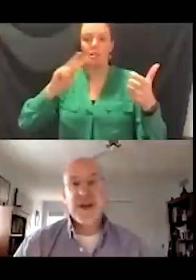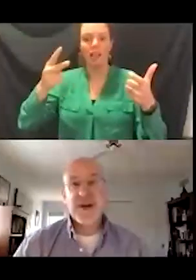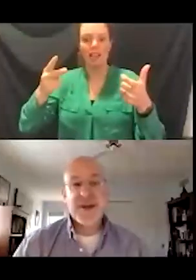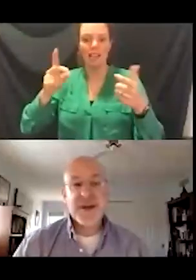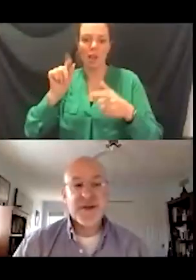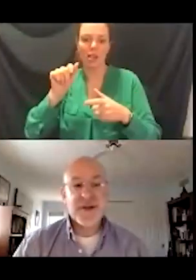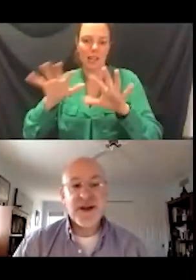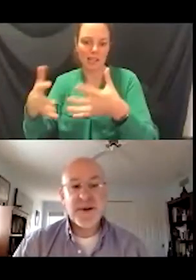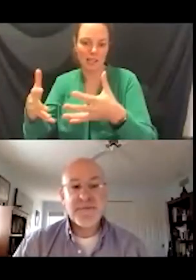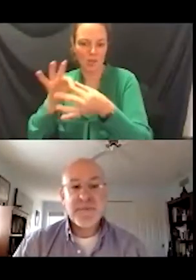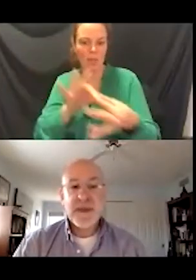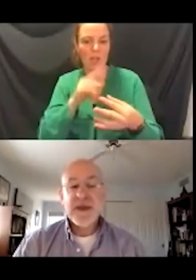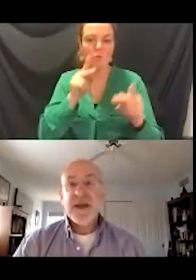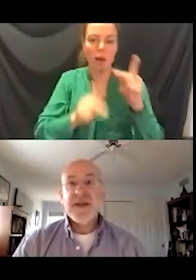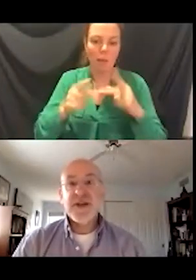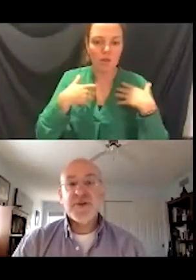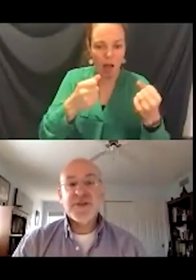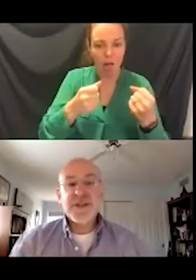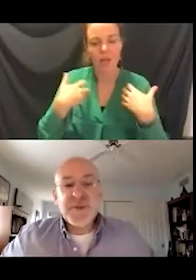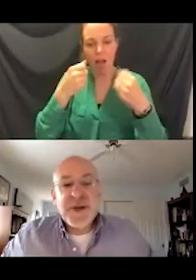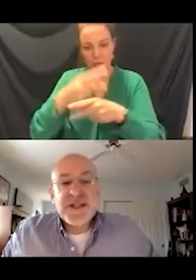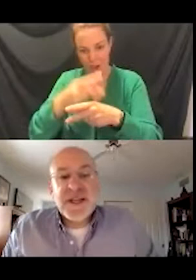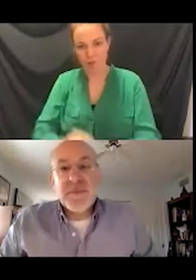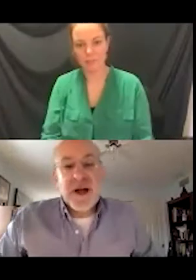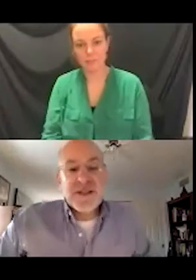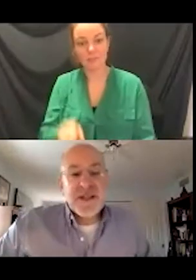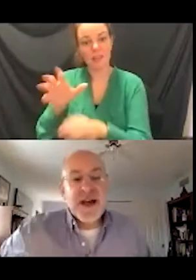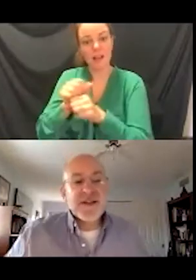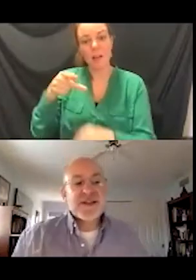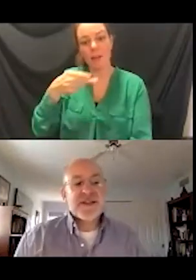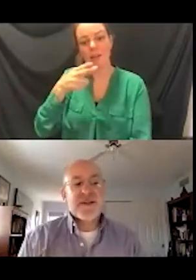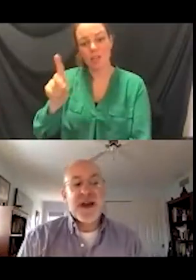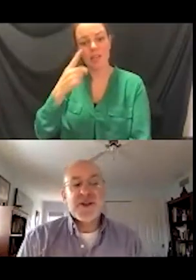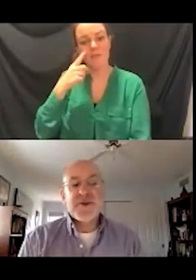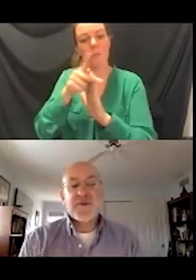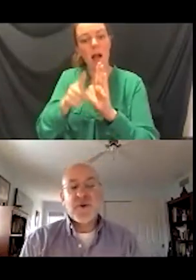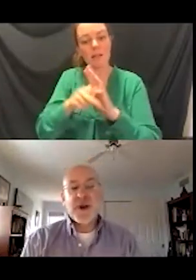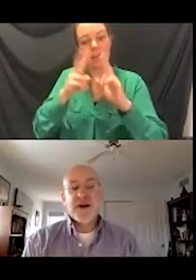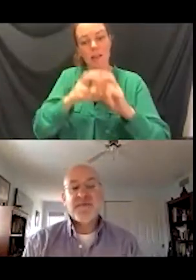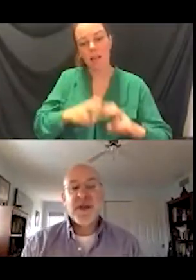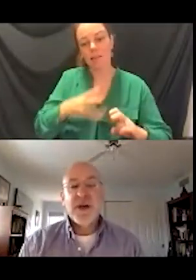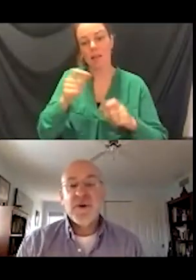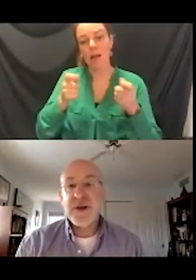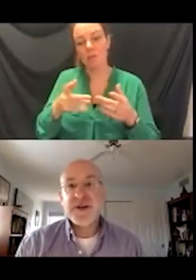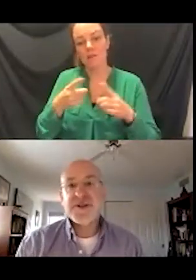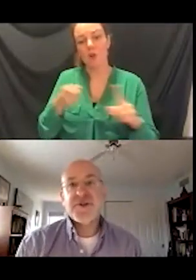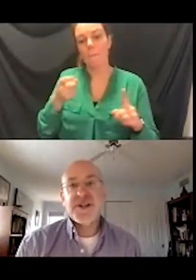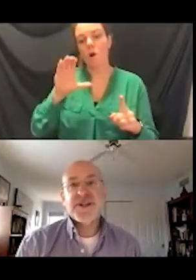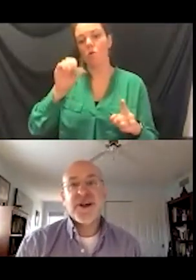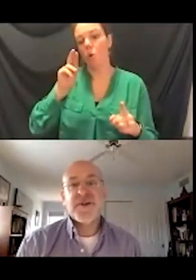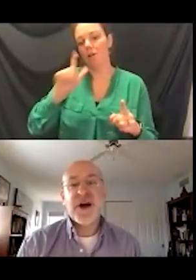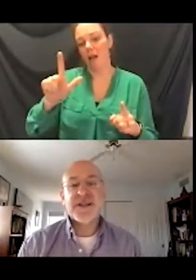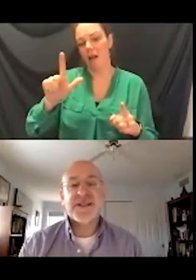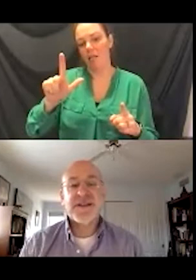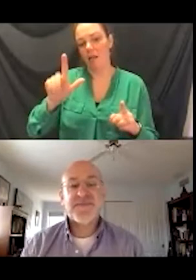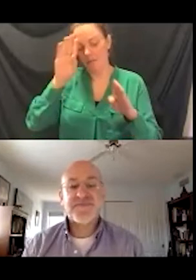population health and healthcare. Daniel received his PhD in policy analysis and management from Cornell with a concentration in